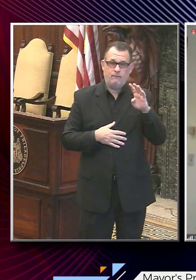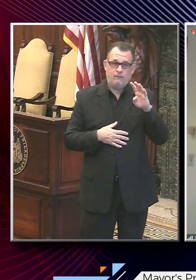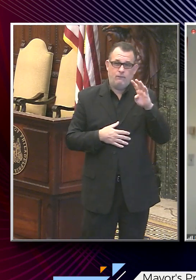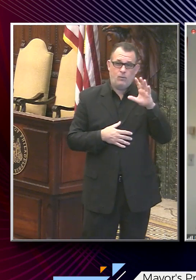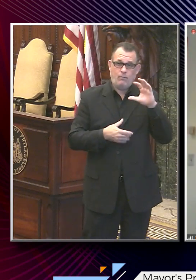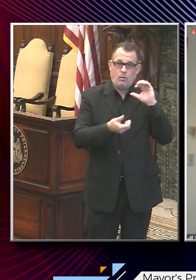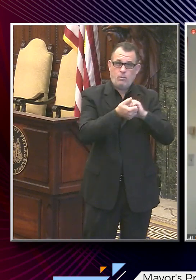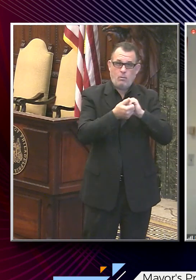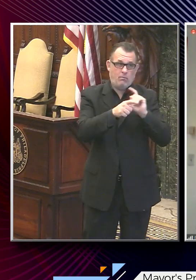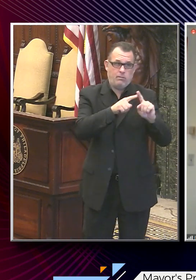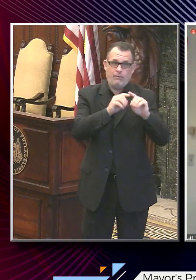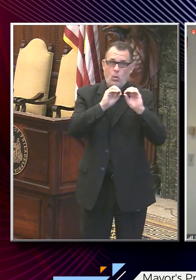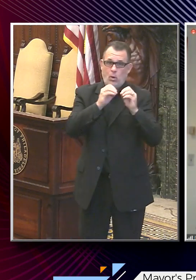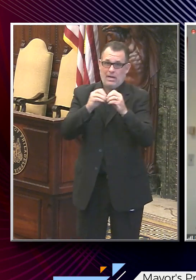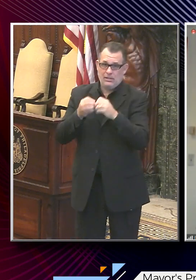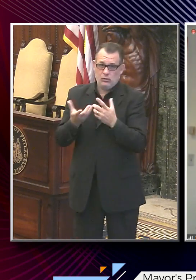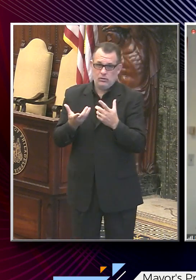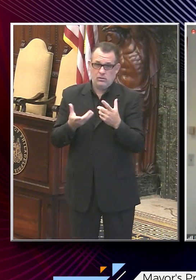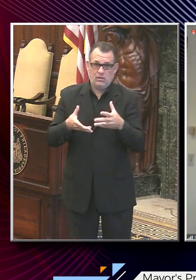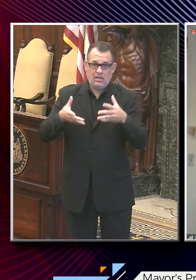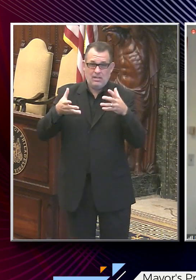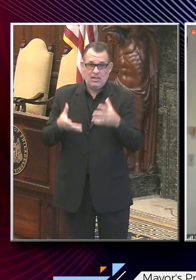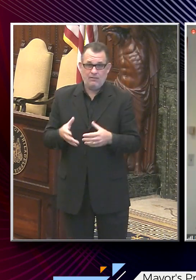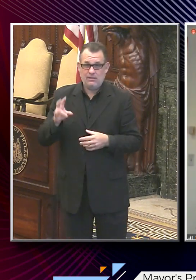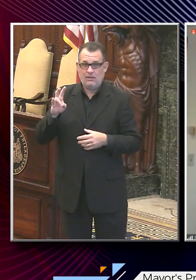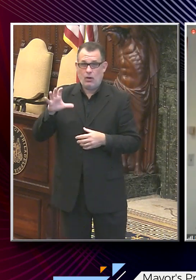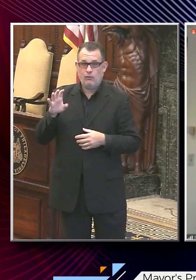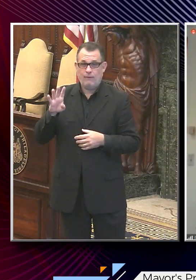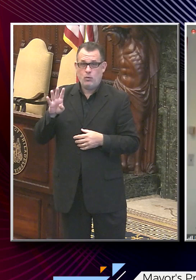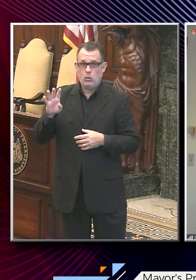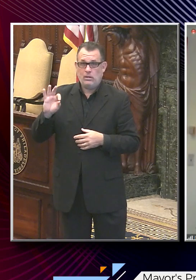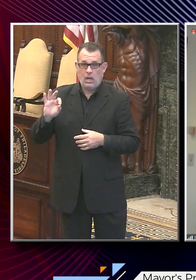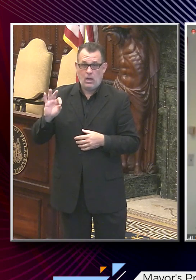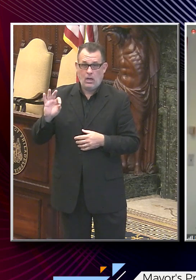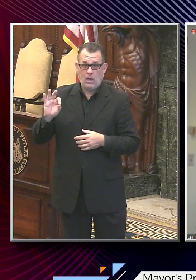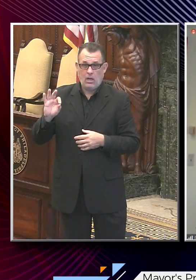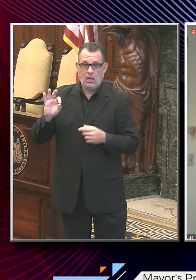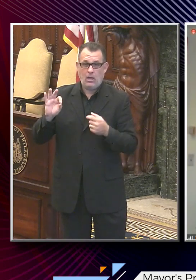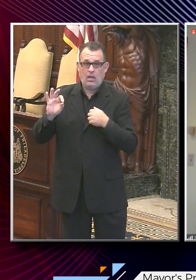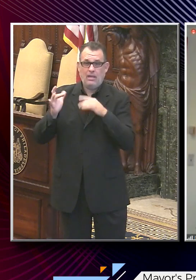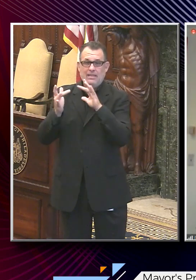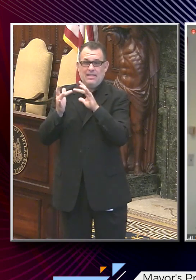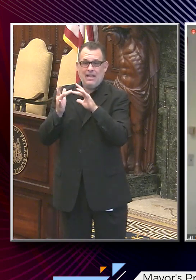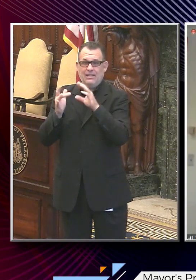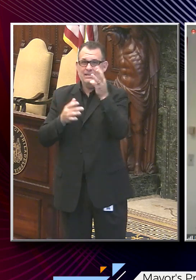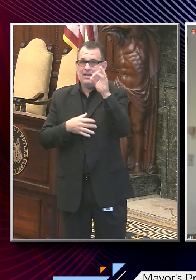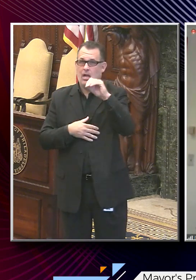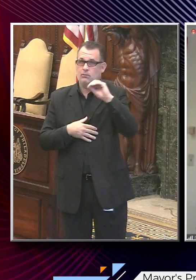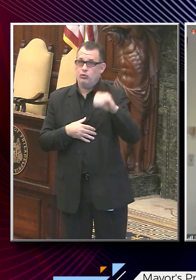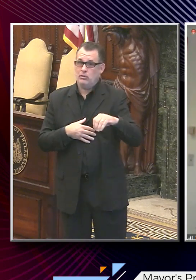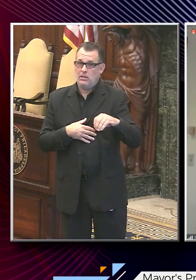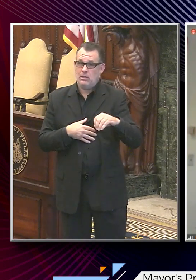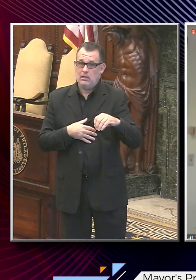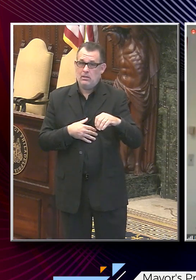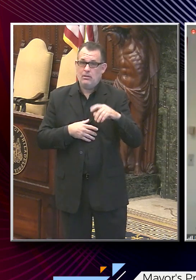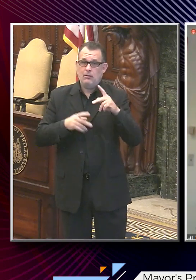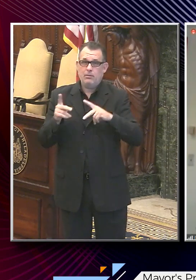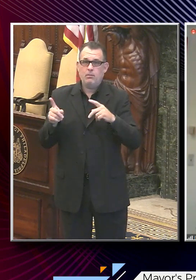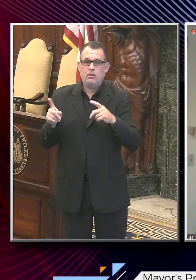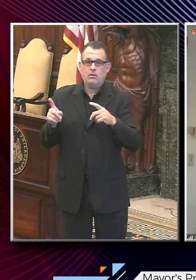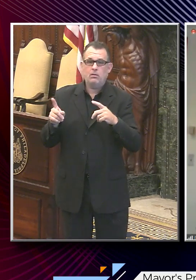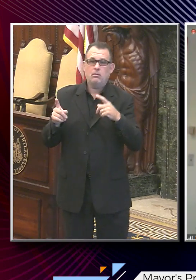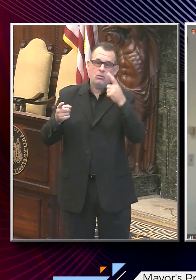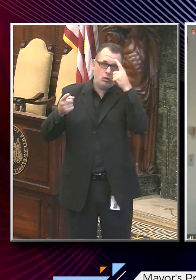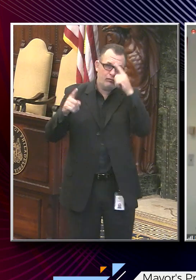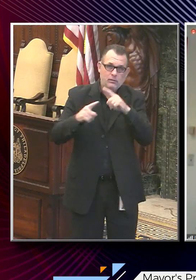organizations. Of the remaining 749, we reached 69% who then agreed to participate. That's a higher percentage than